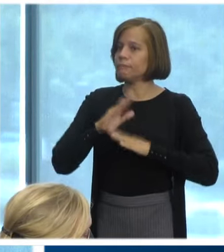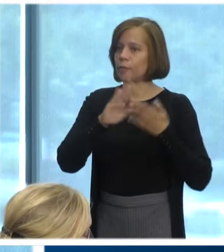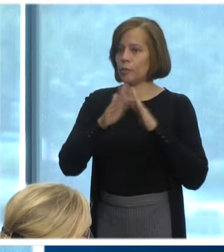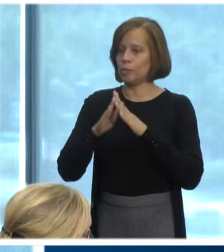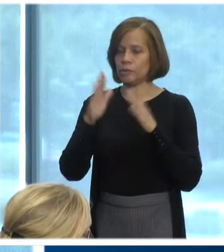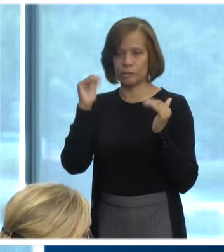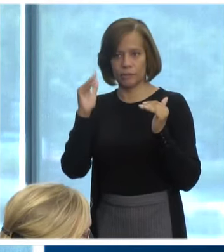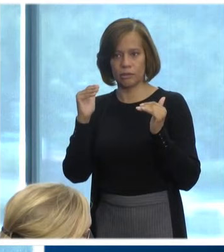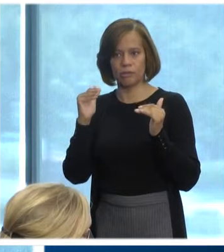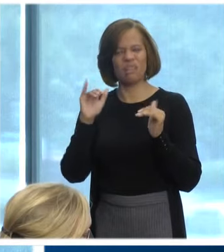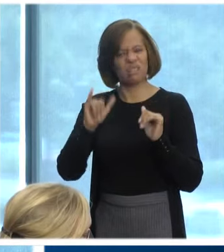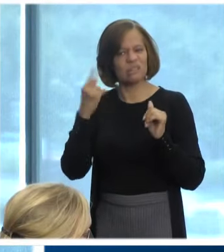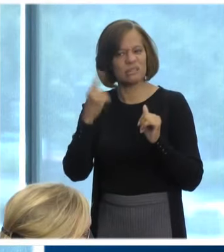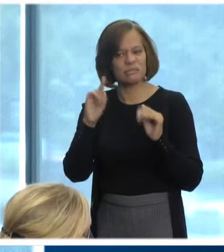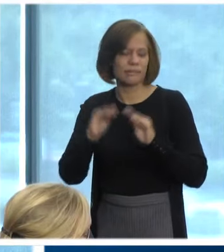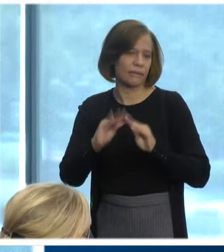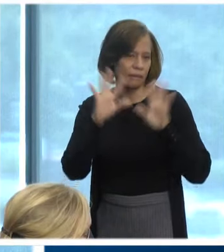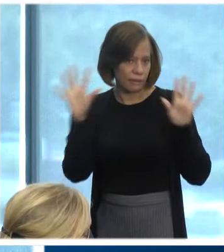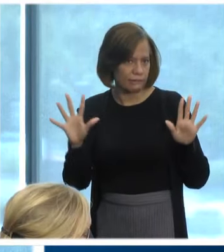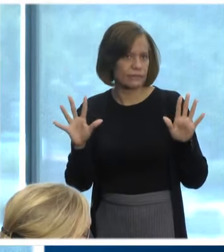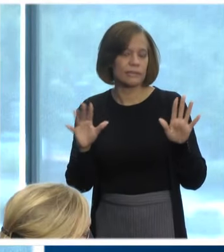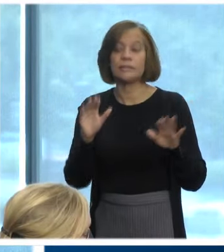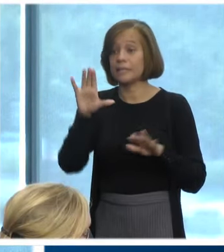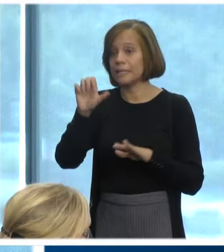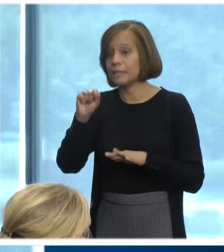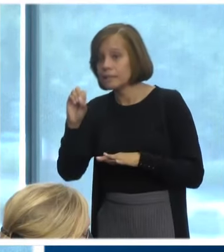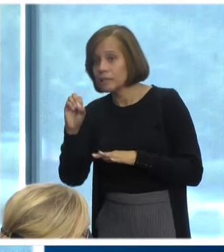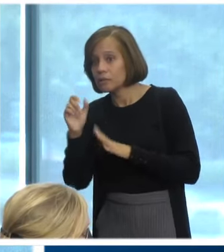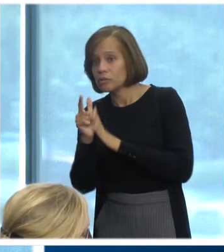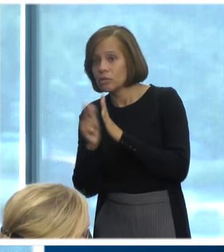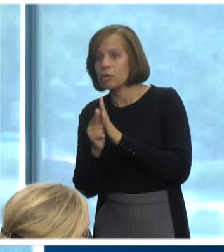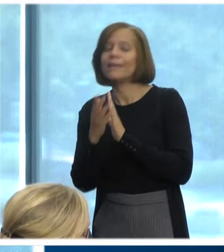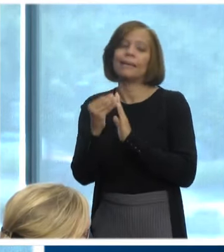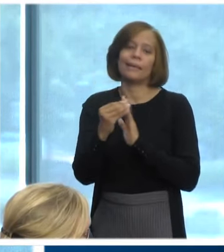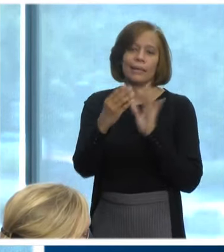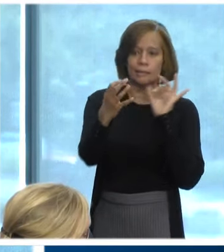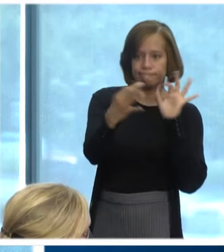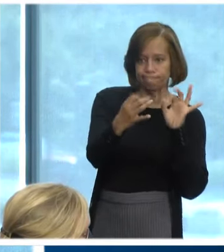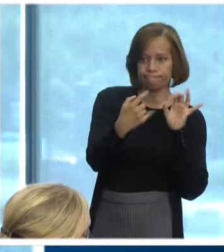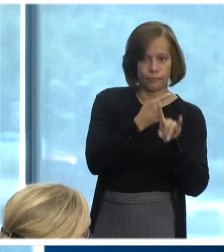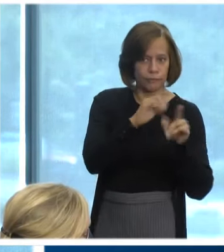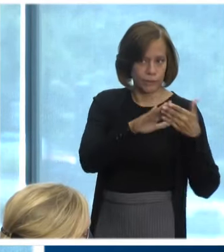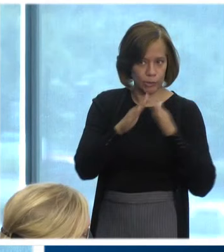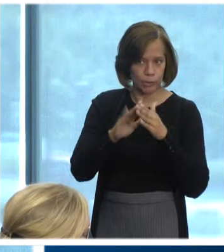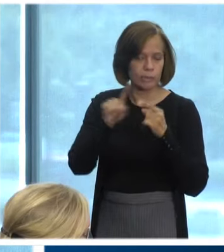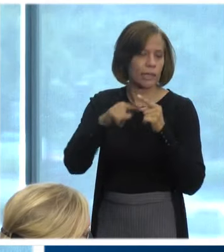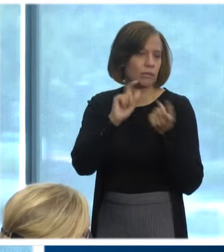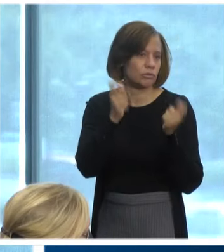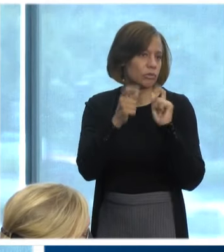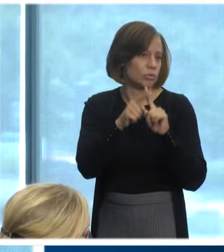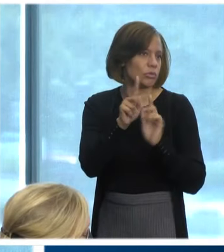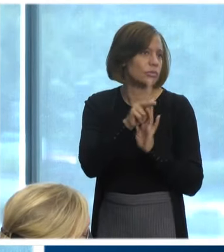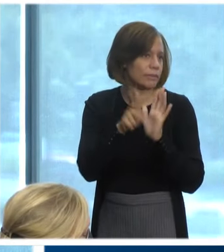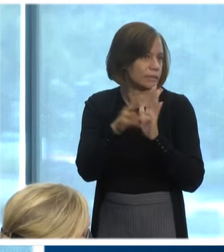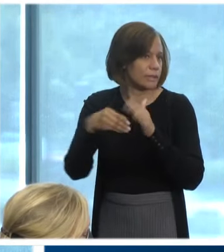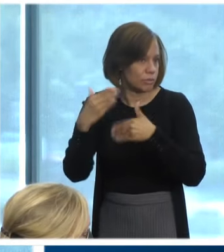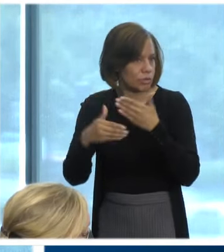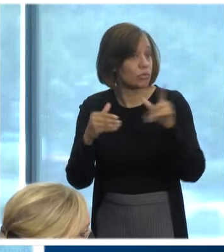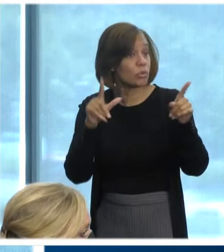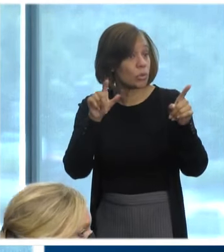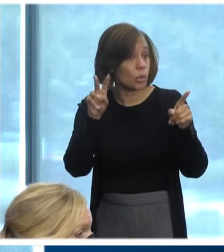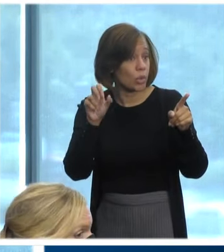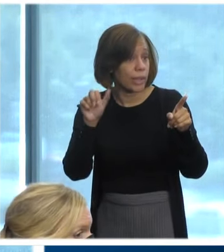so that's something, obviously, in addition to case law input from the community about changes to policy and procedures taking place with that panel. Luann, I'm